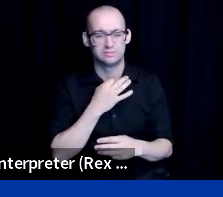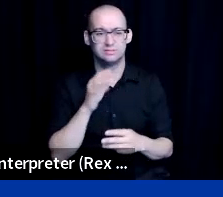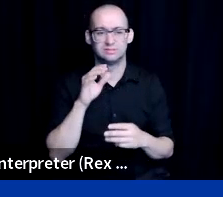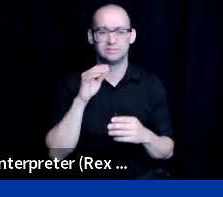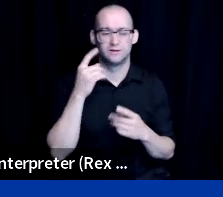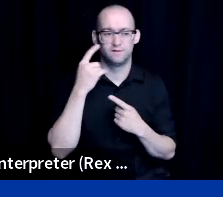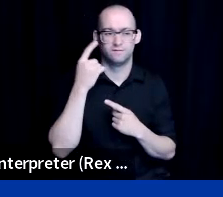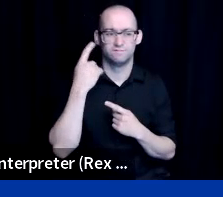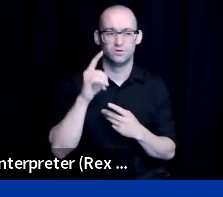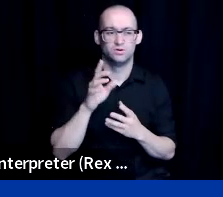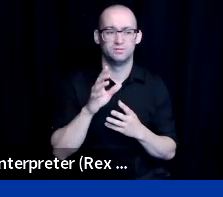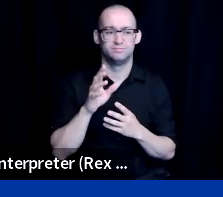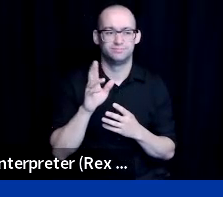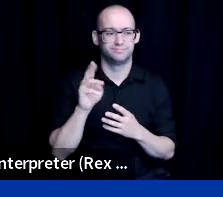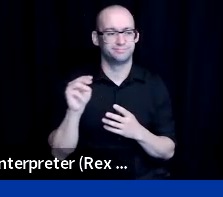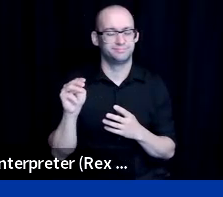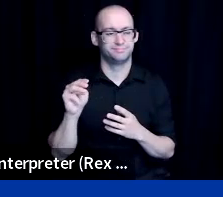order to